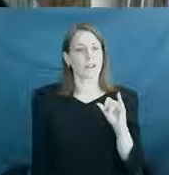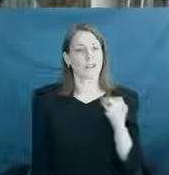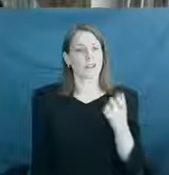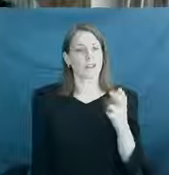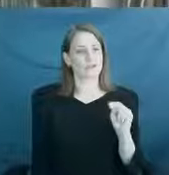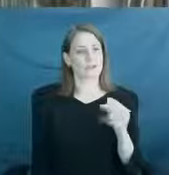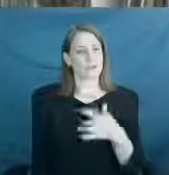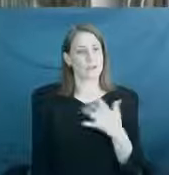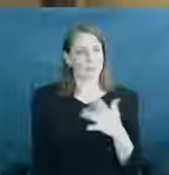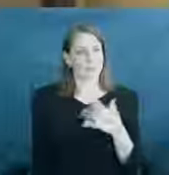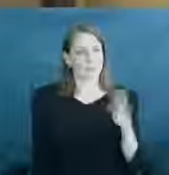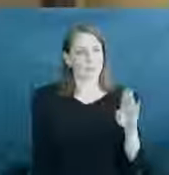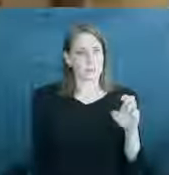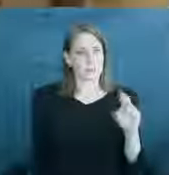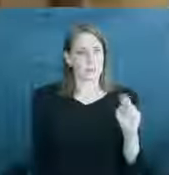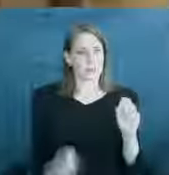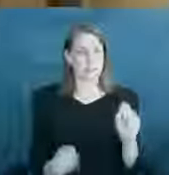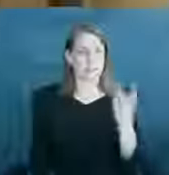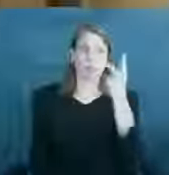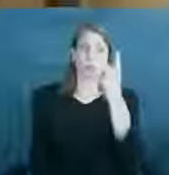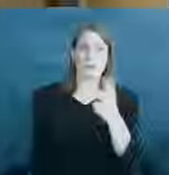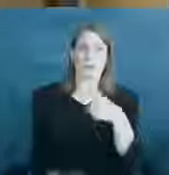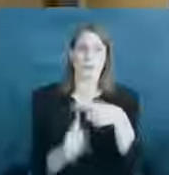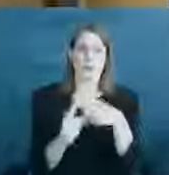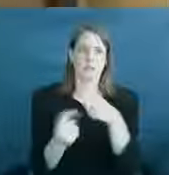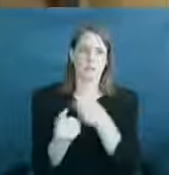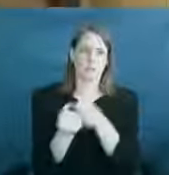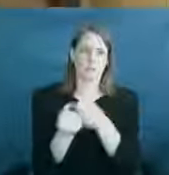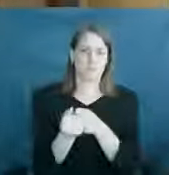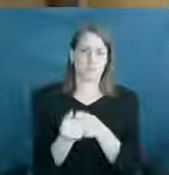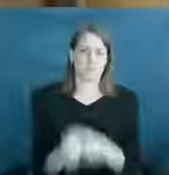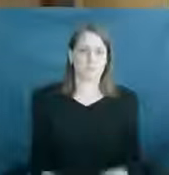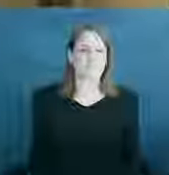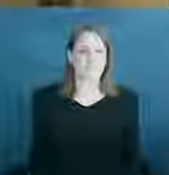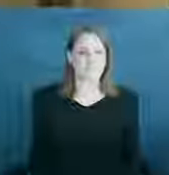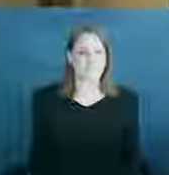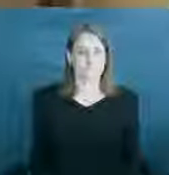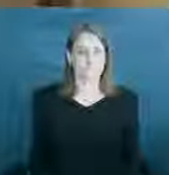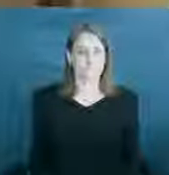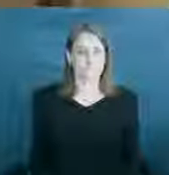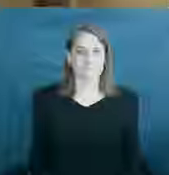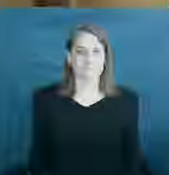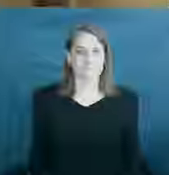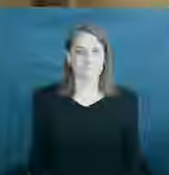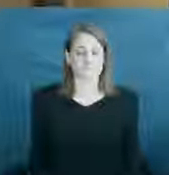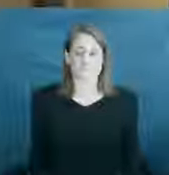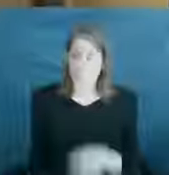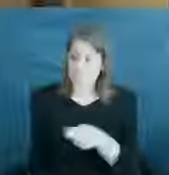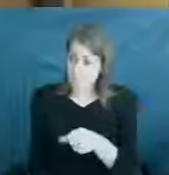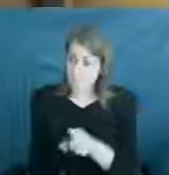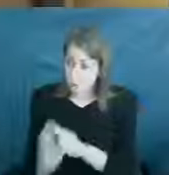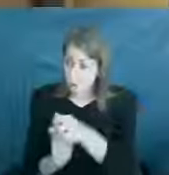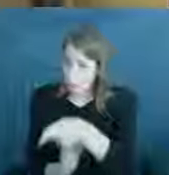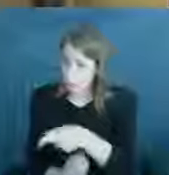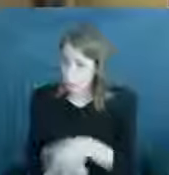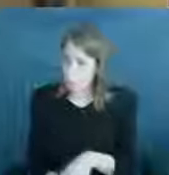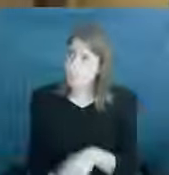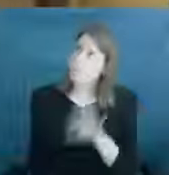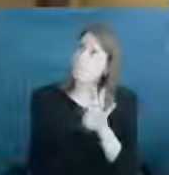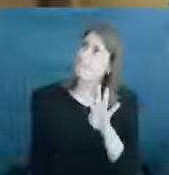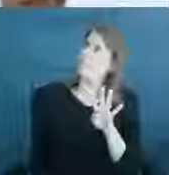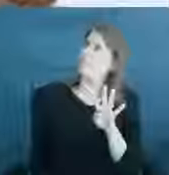John feels that if Ben's to understand the importance of positive reinforcement, he needs to see it in practice. Yeah. How tall are you